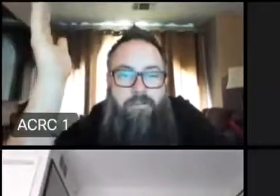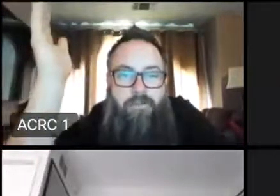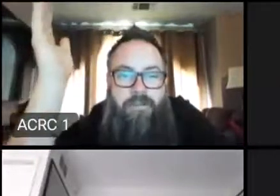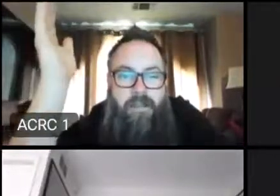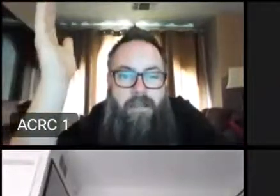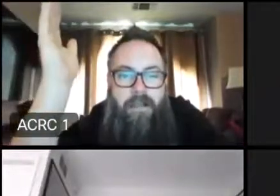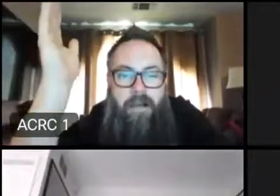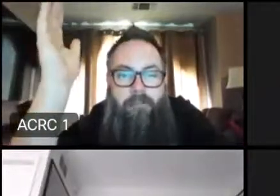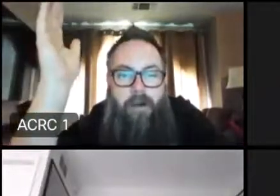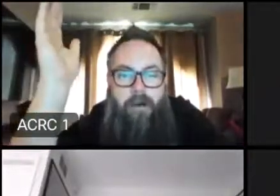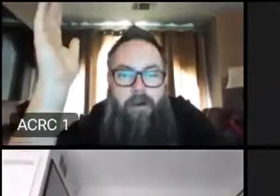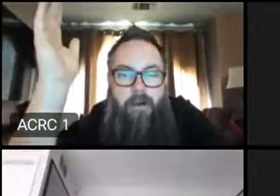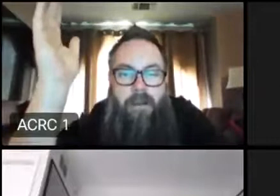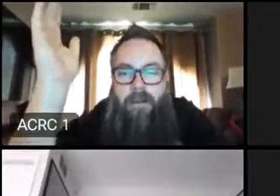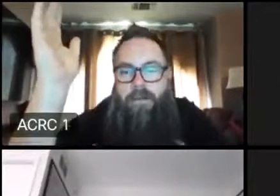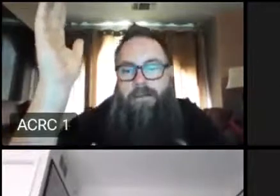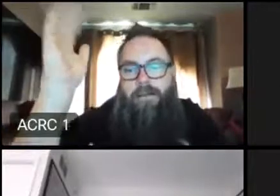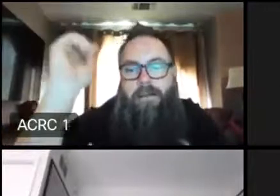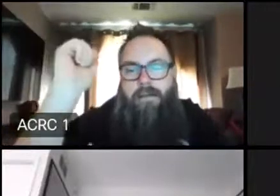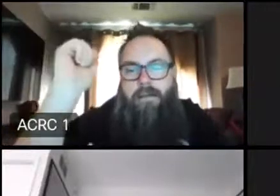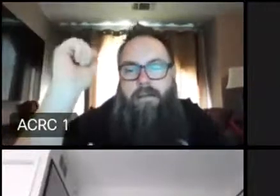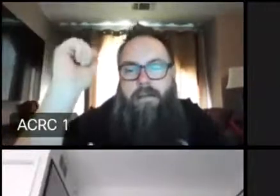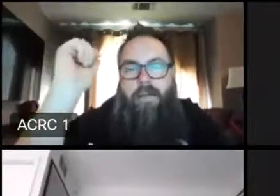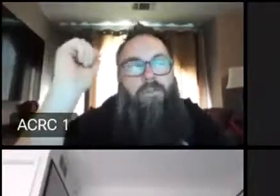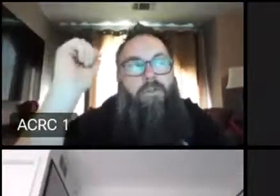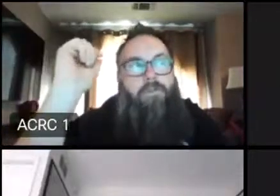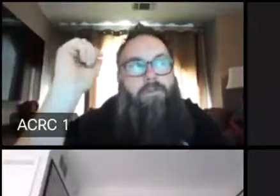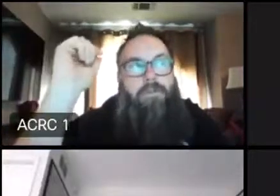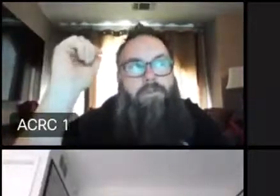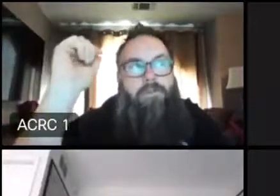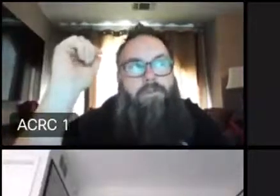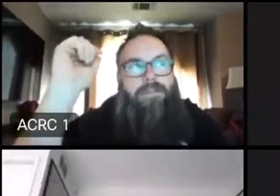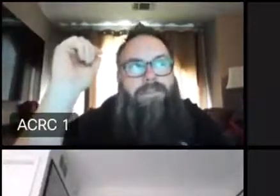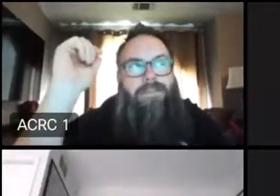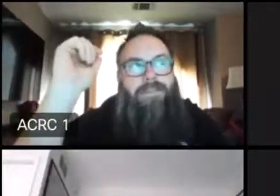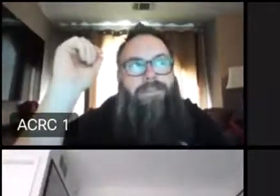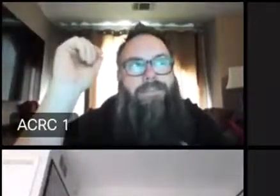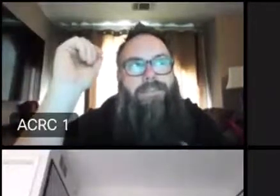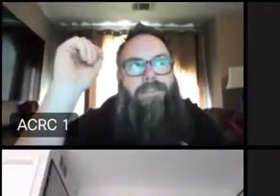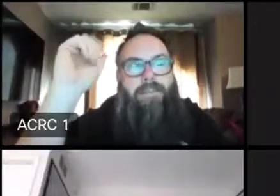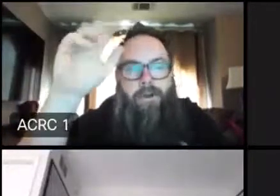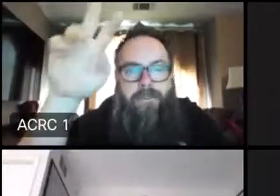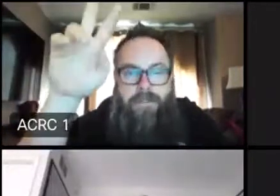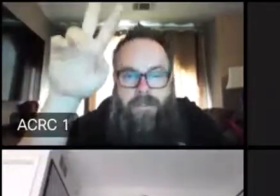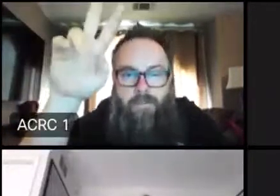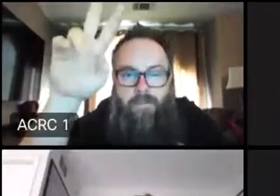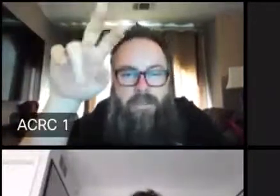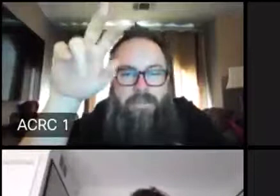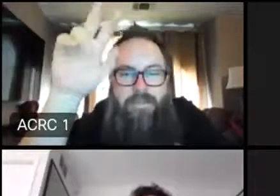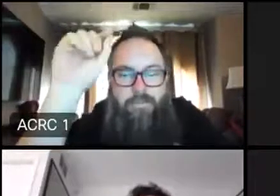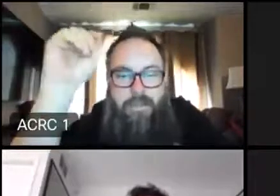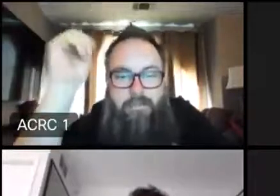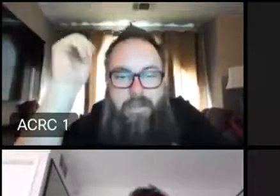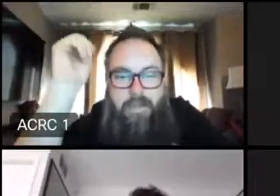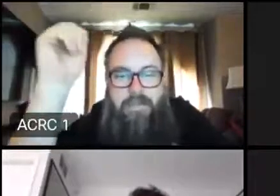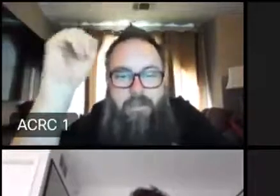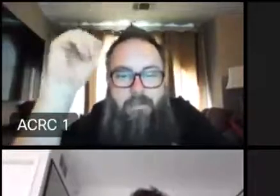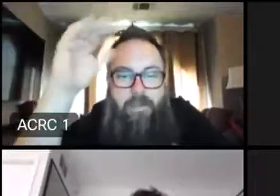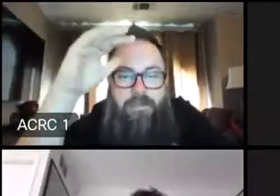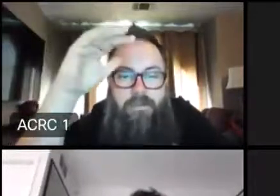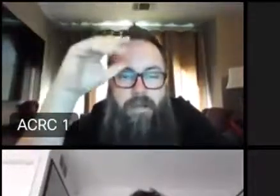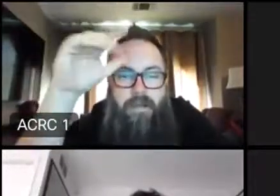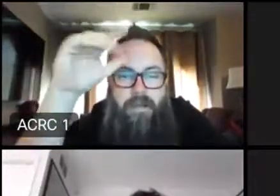write so much more than we really actually need. And then we end up getting, sometimes things that conflict with other areas of the program design that are in the addendum.